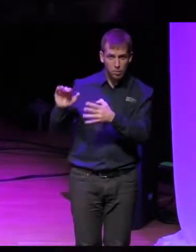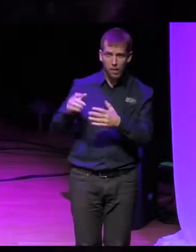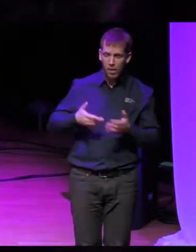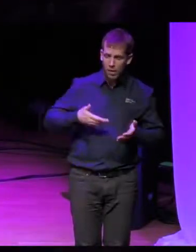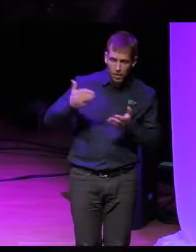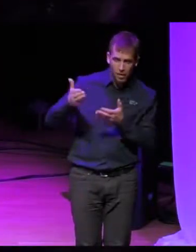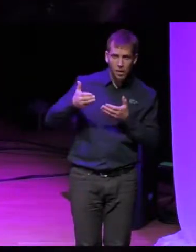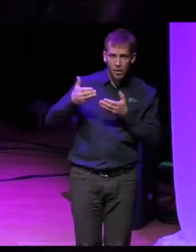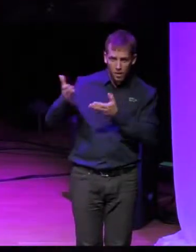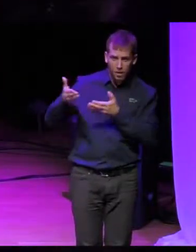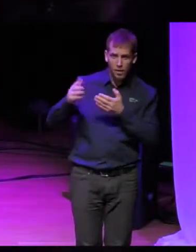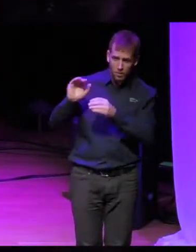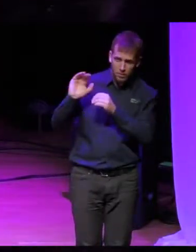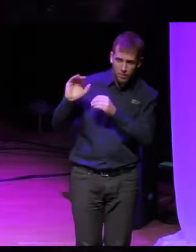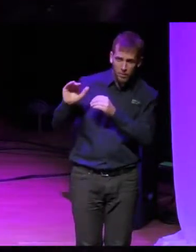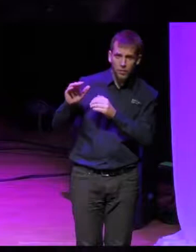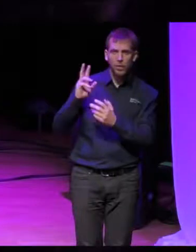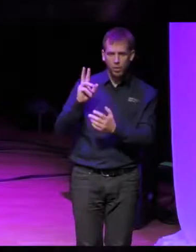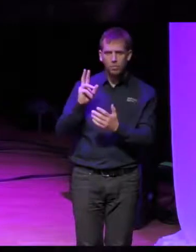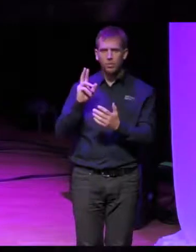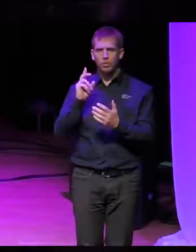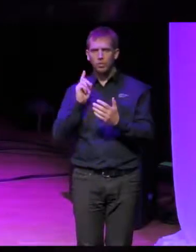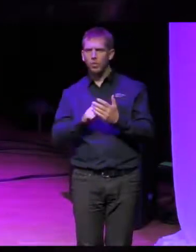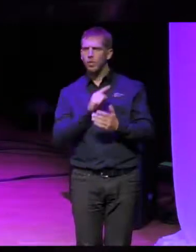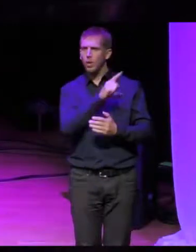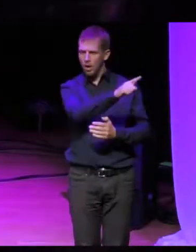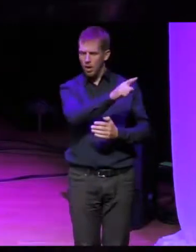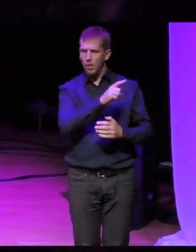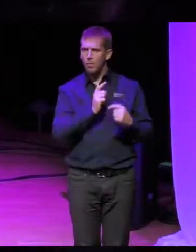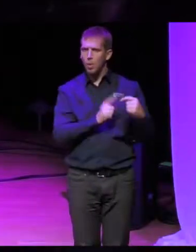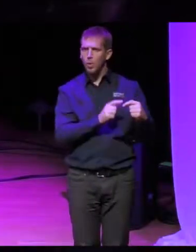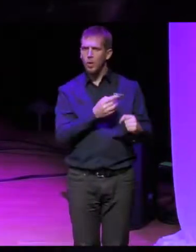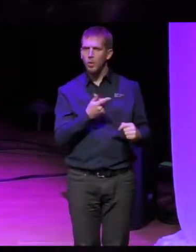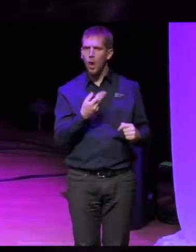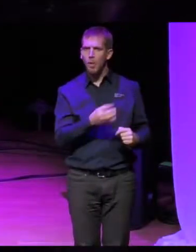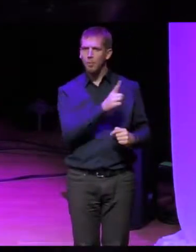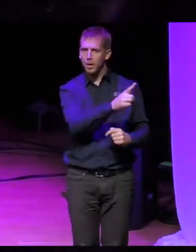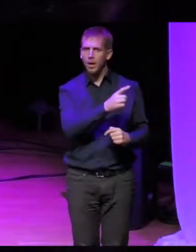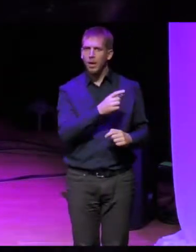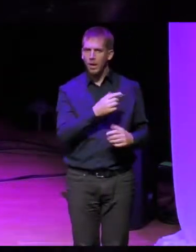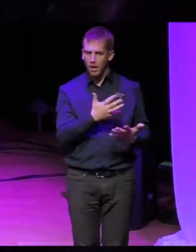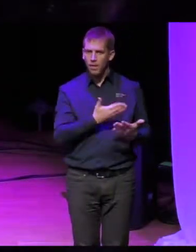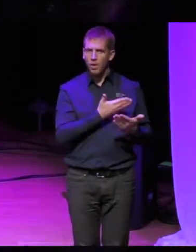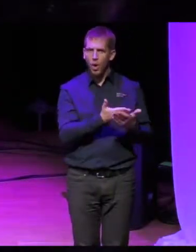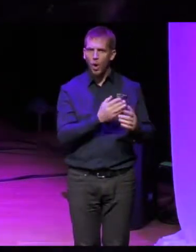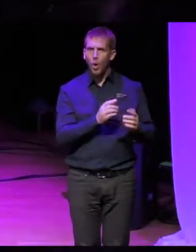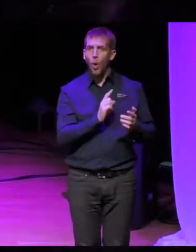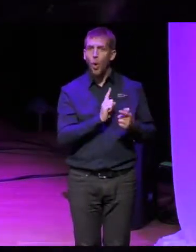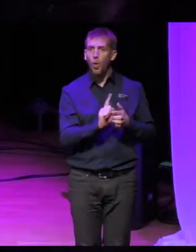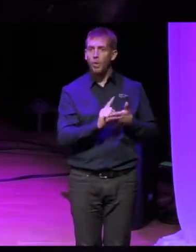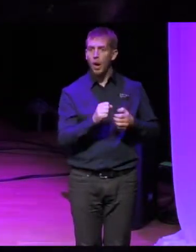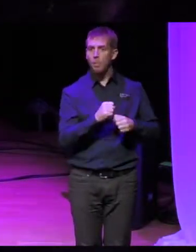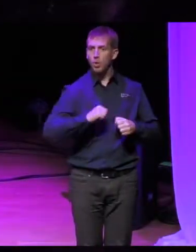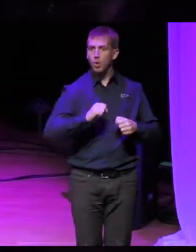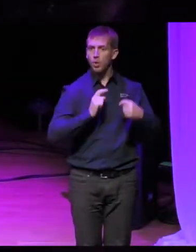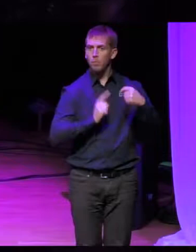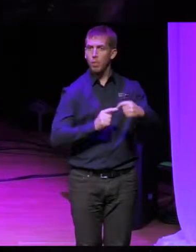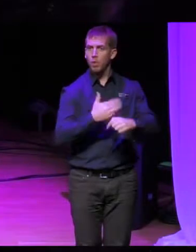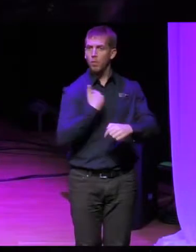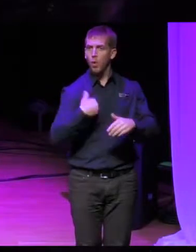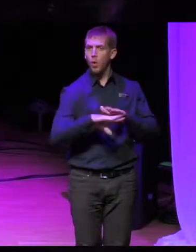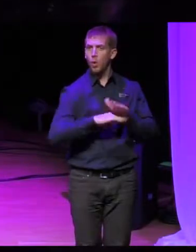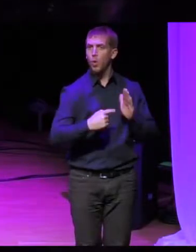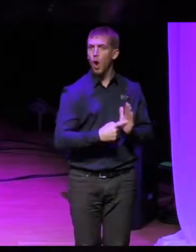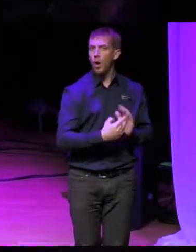back against the Trump administration's unconstitutional policies. And we've been doing this at the same time as we've been seeking to